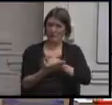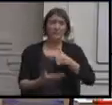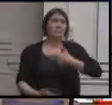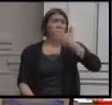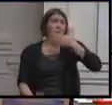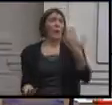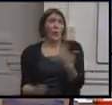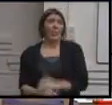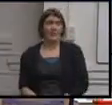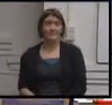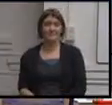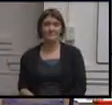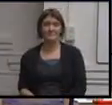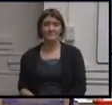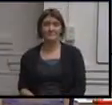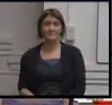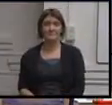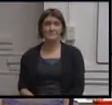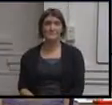And so